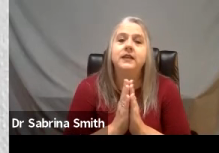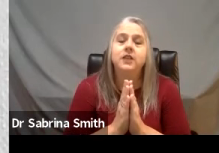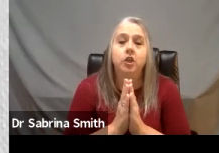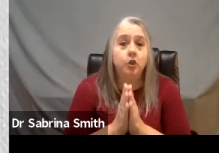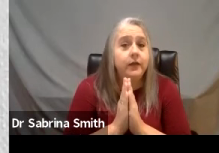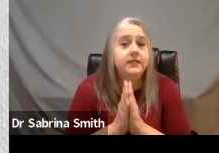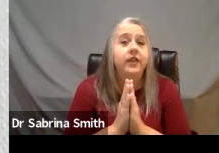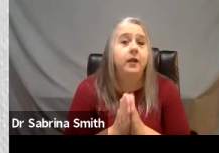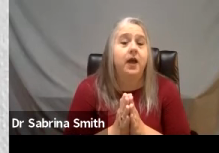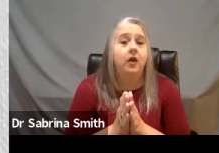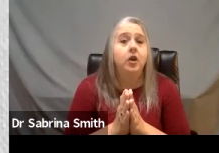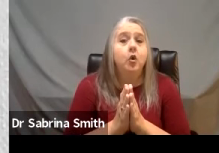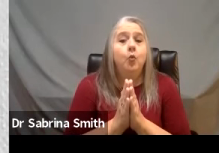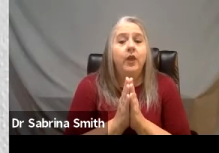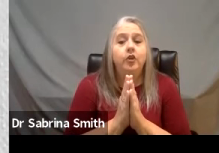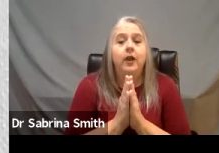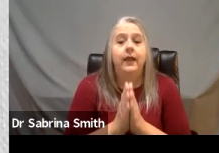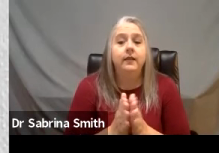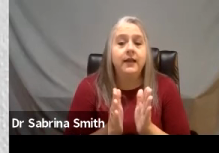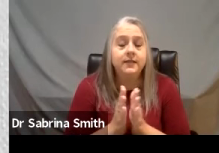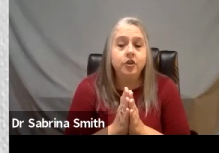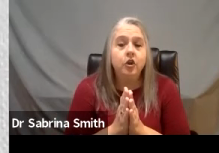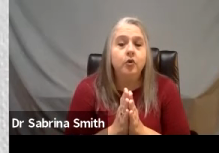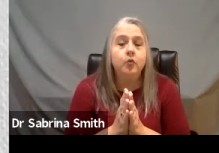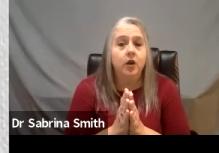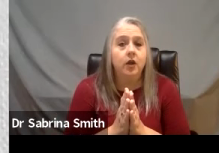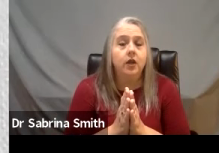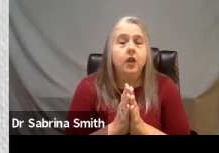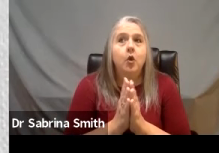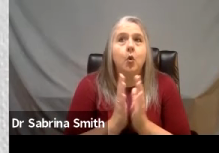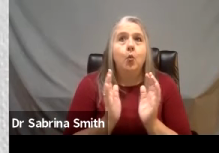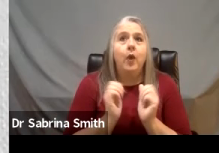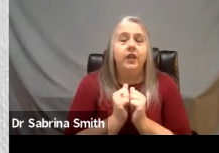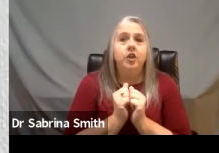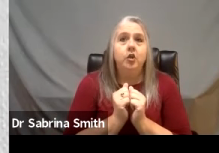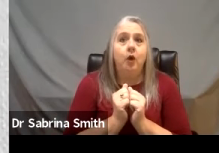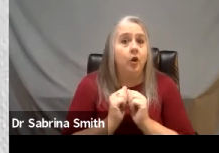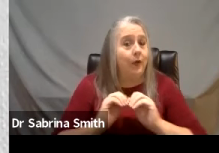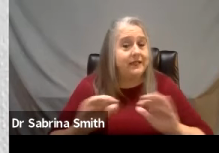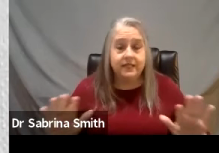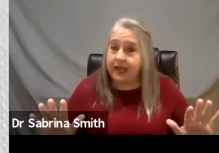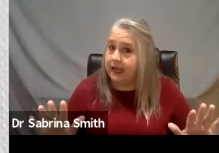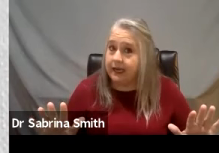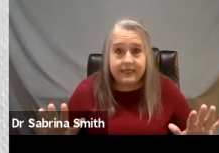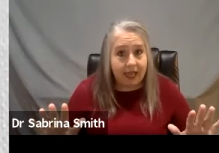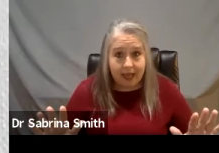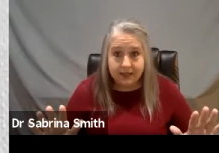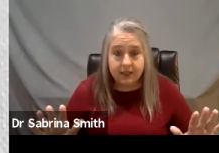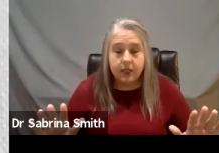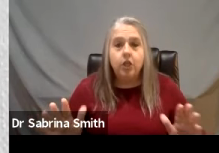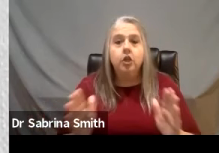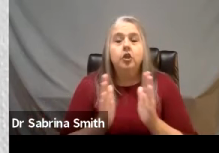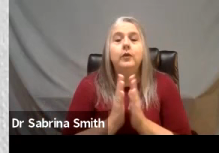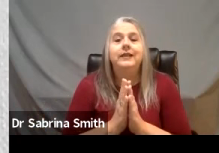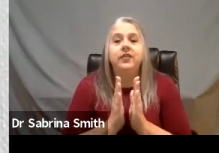biggest things that you need to think about when you're analyzing your own work, when you are going to take any